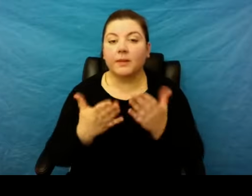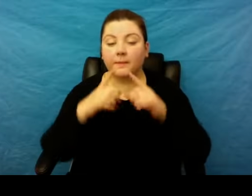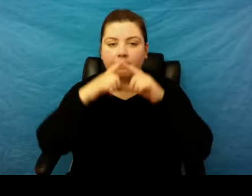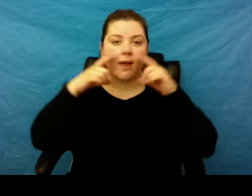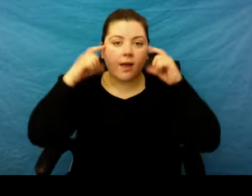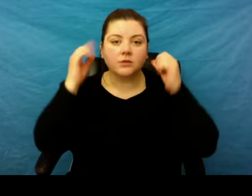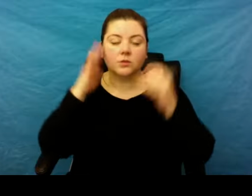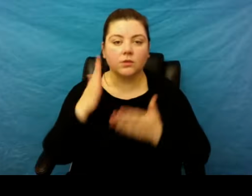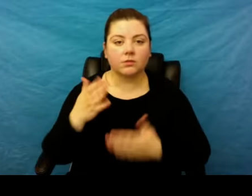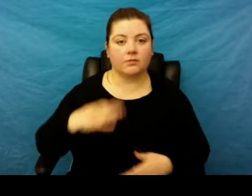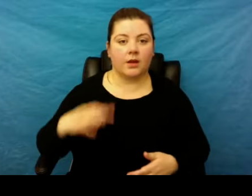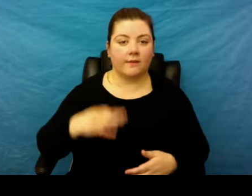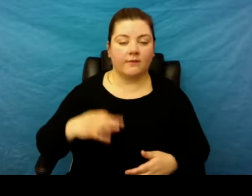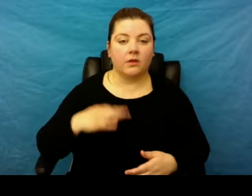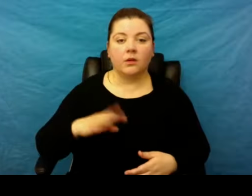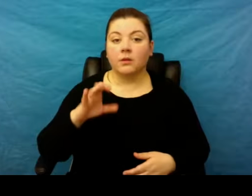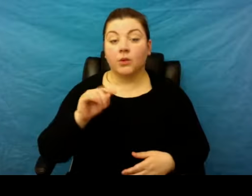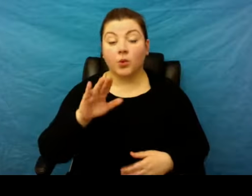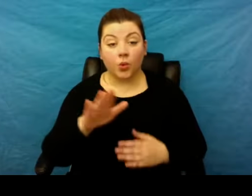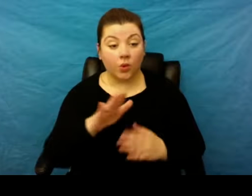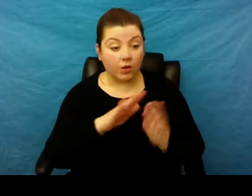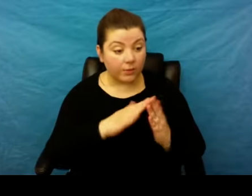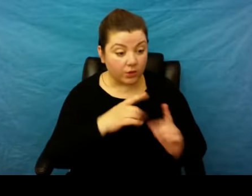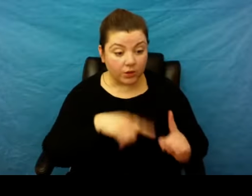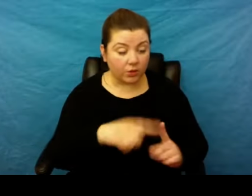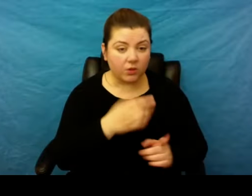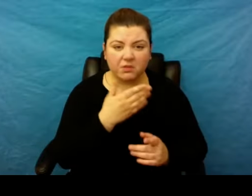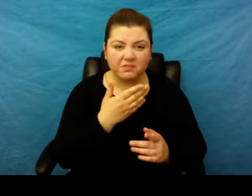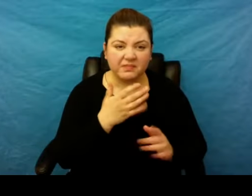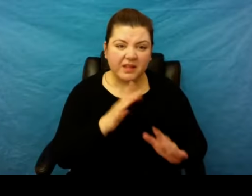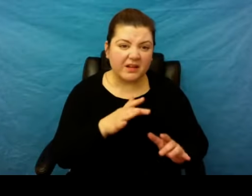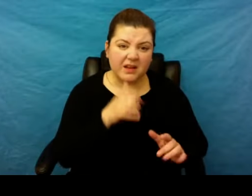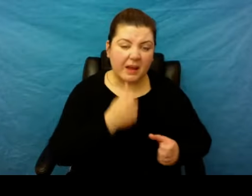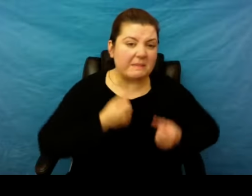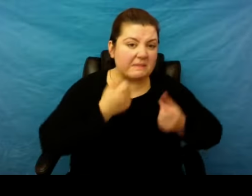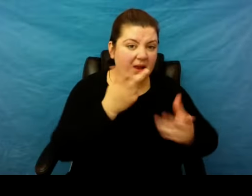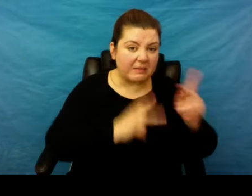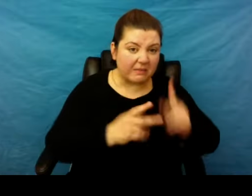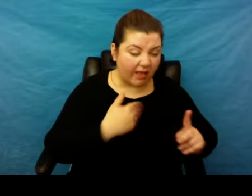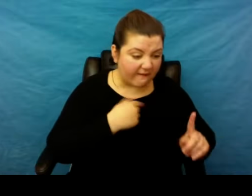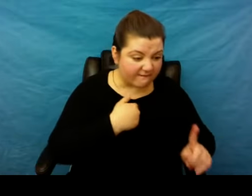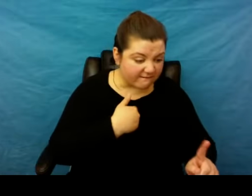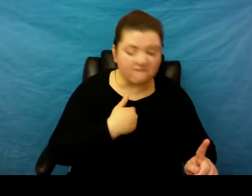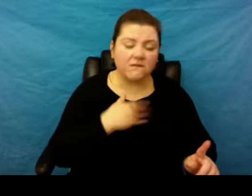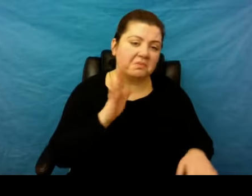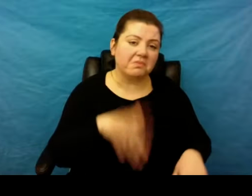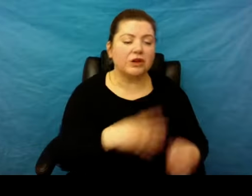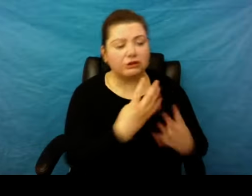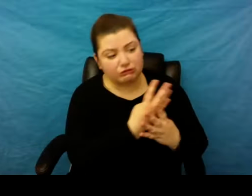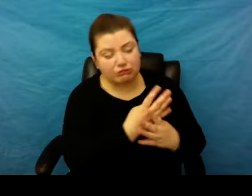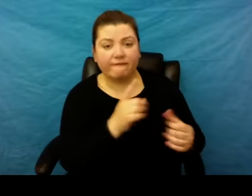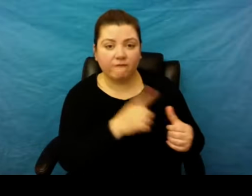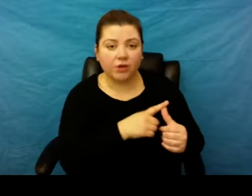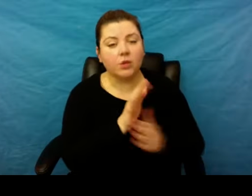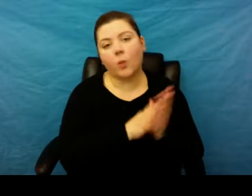be helpful. But if you're in a community that hasn't seen a lot of disease, screening and hand hygiene is everything. You don't